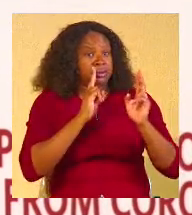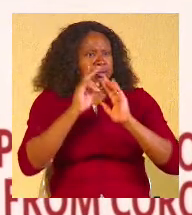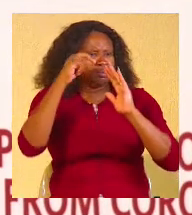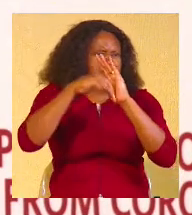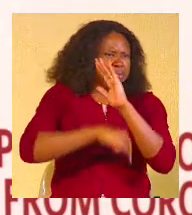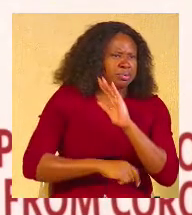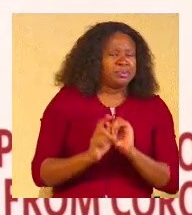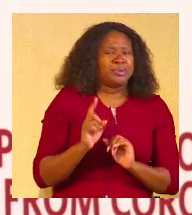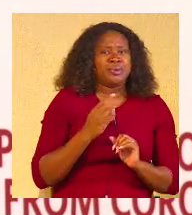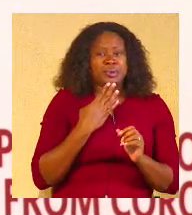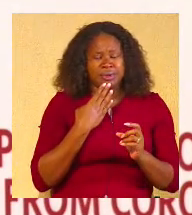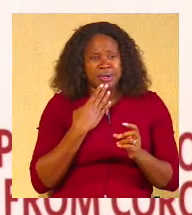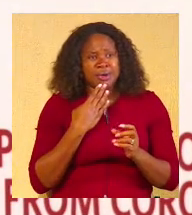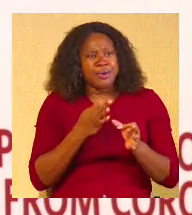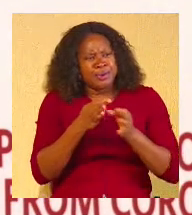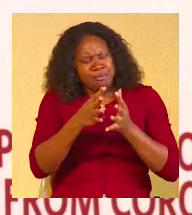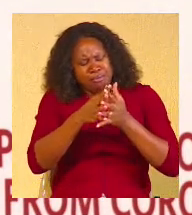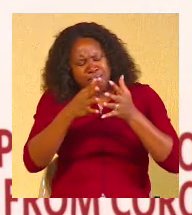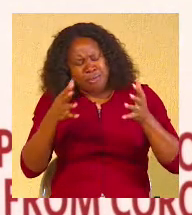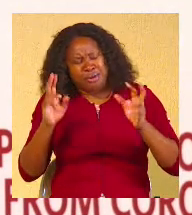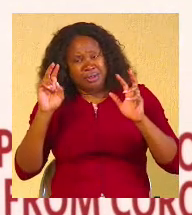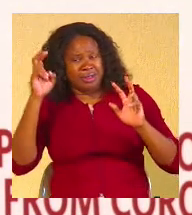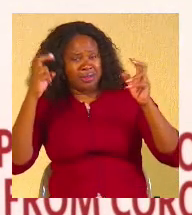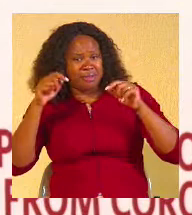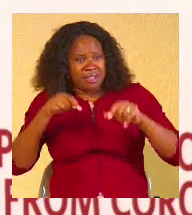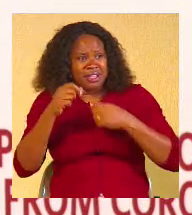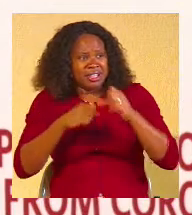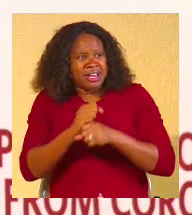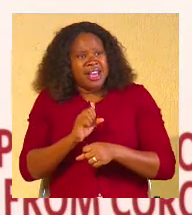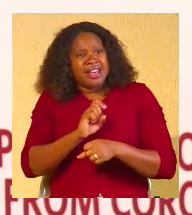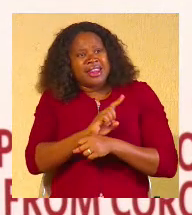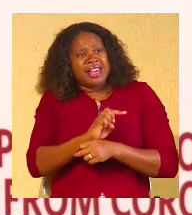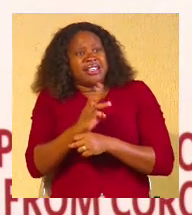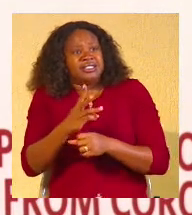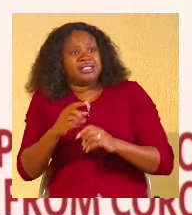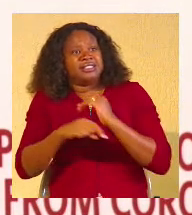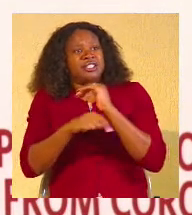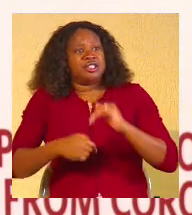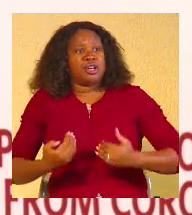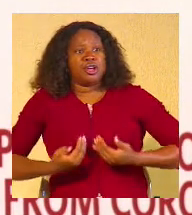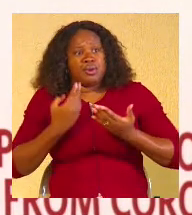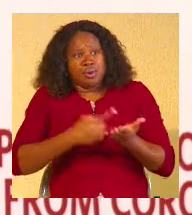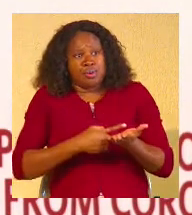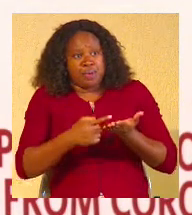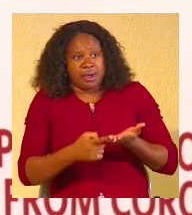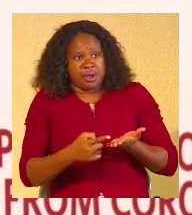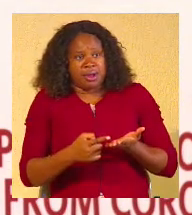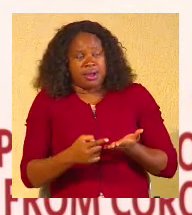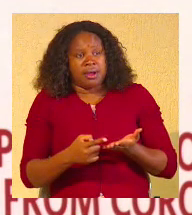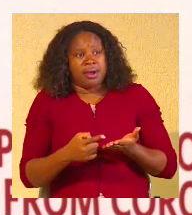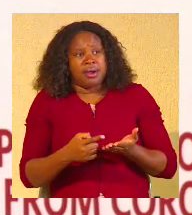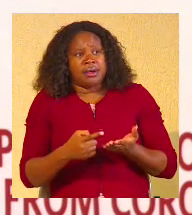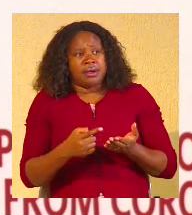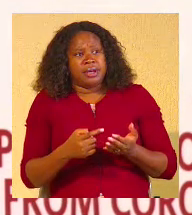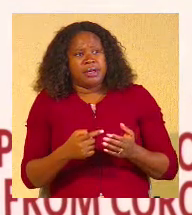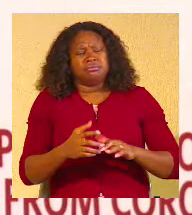will further unpack the theme for this year's 13th National Youth Week and give us a